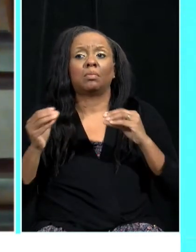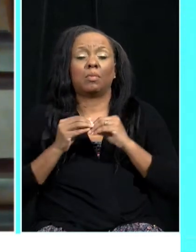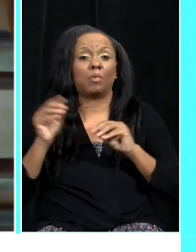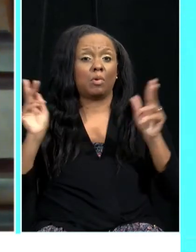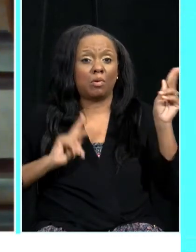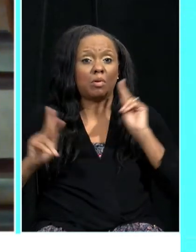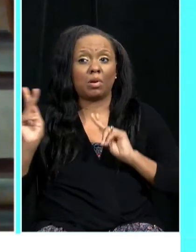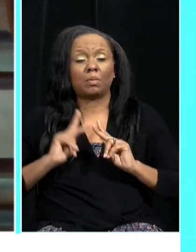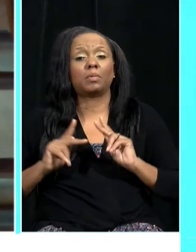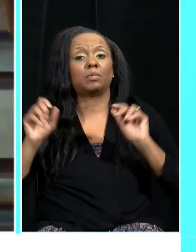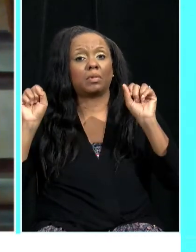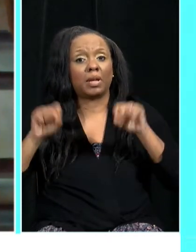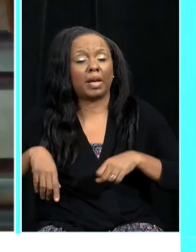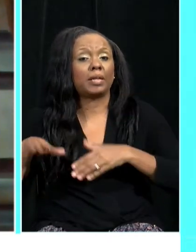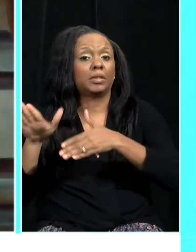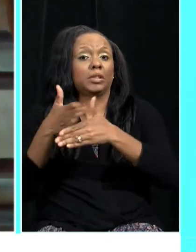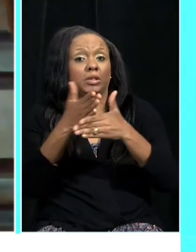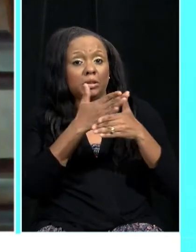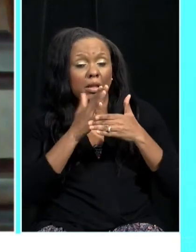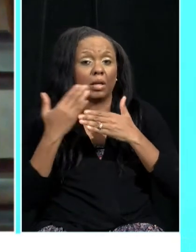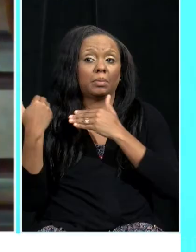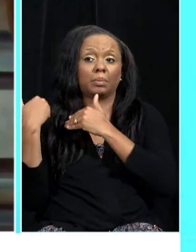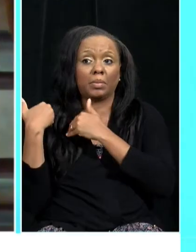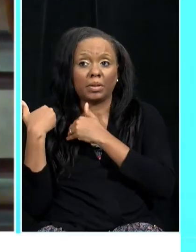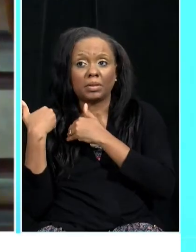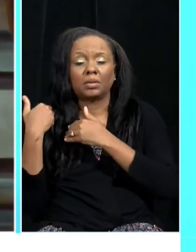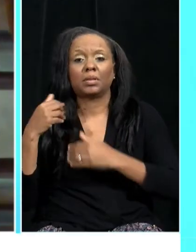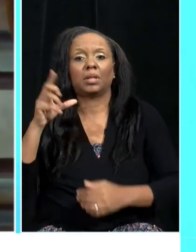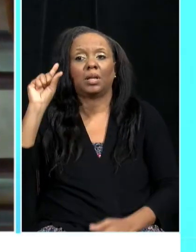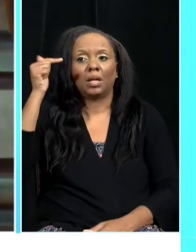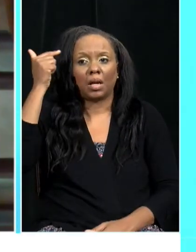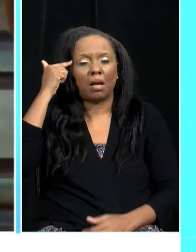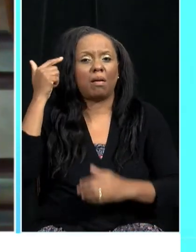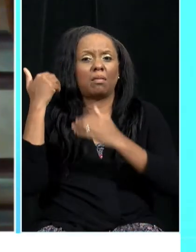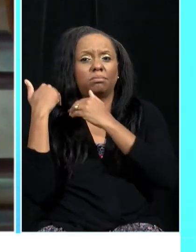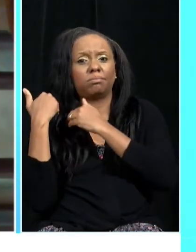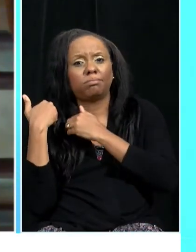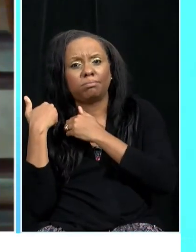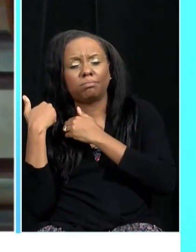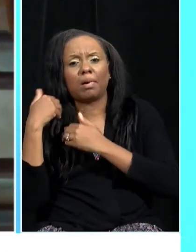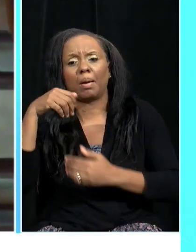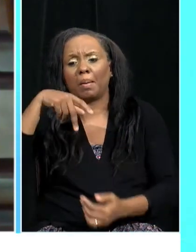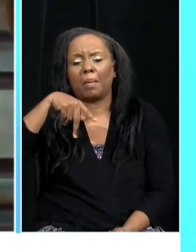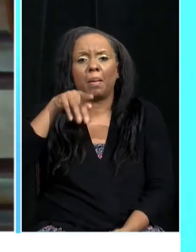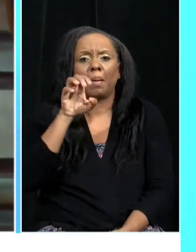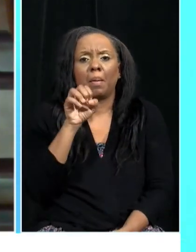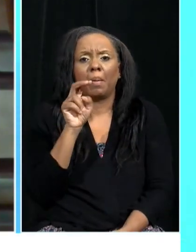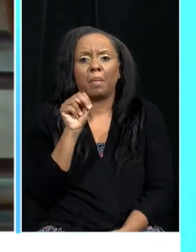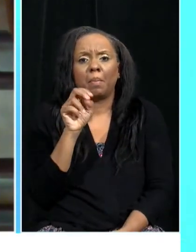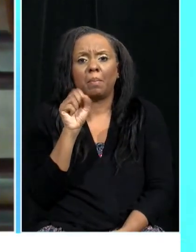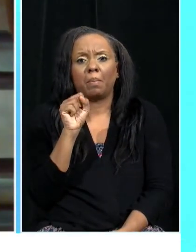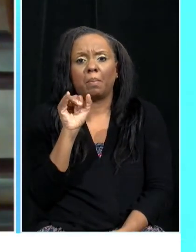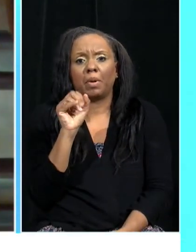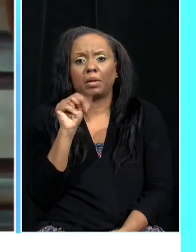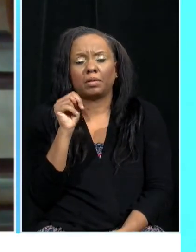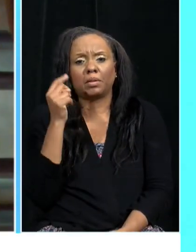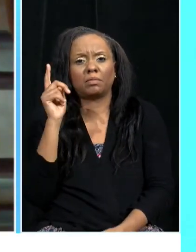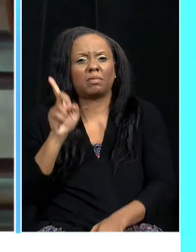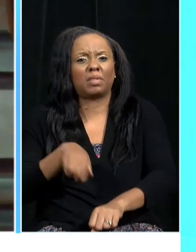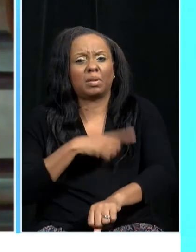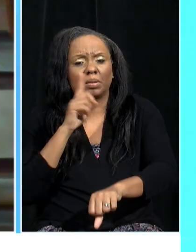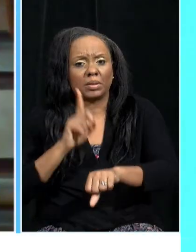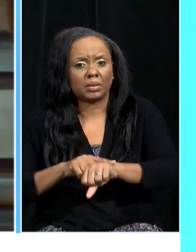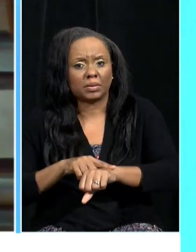in the burden. Government has been carrying that pension fund for a while. And if there is some